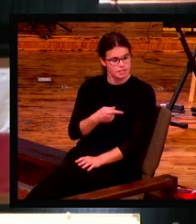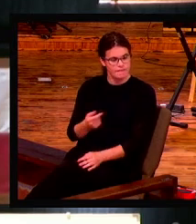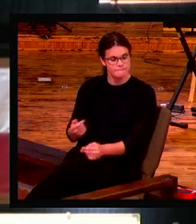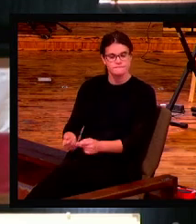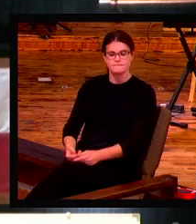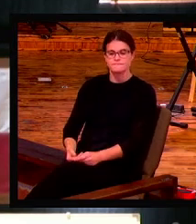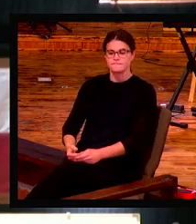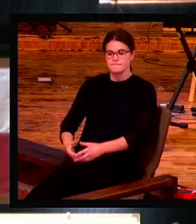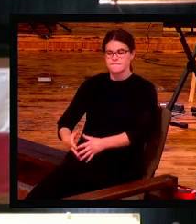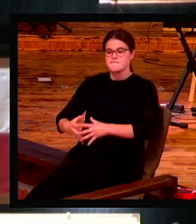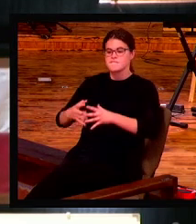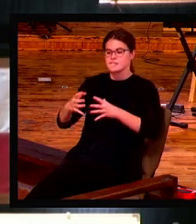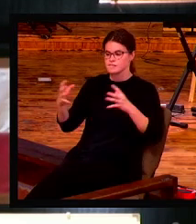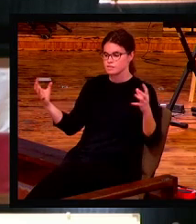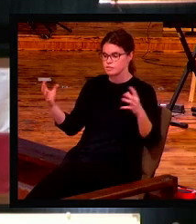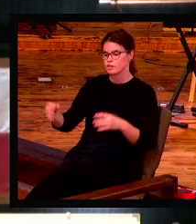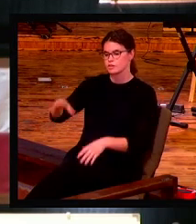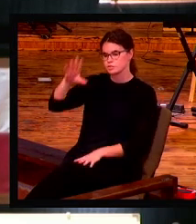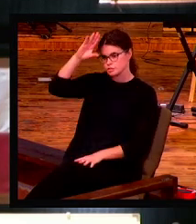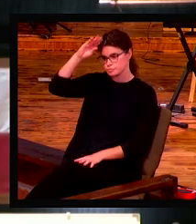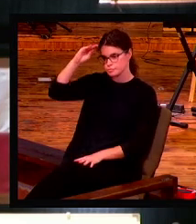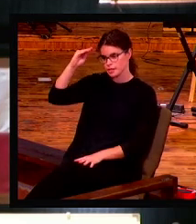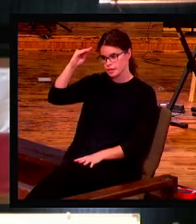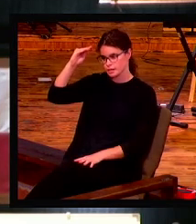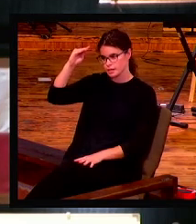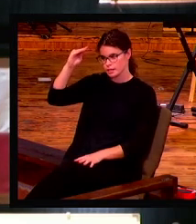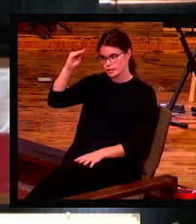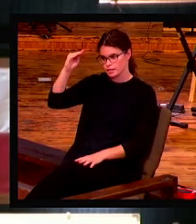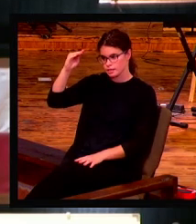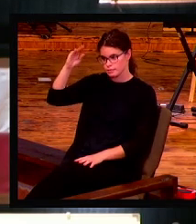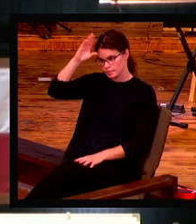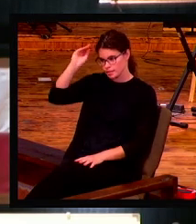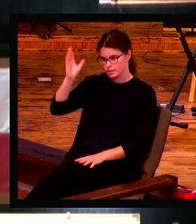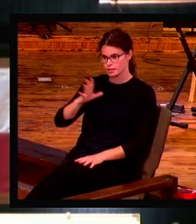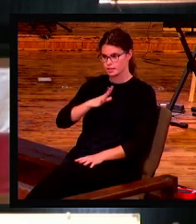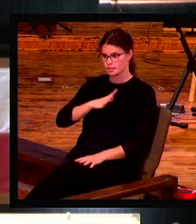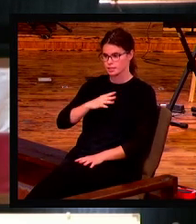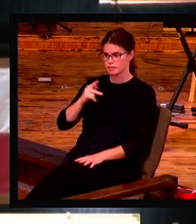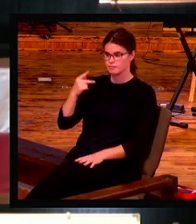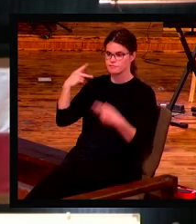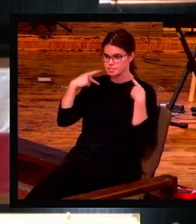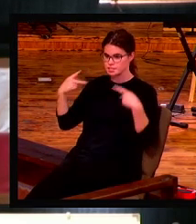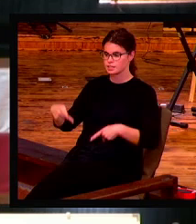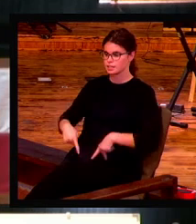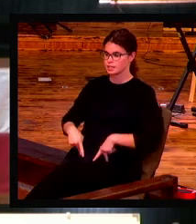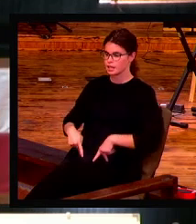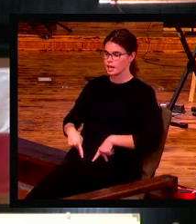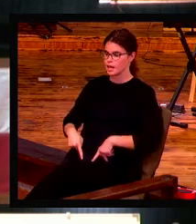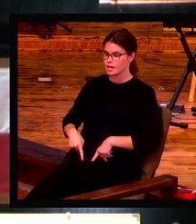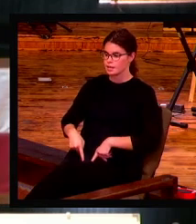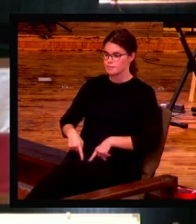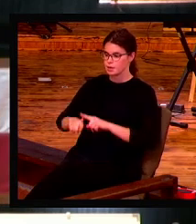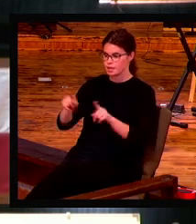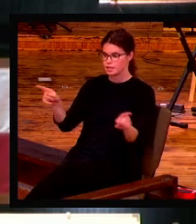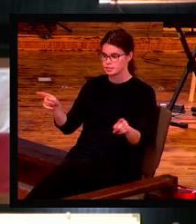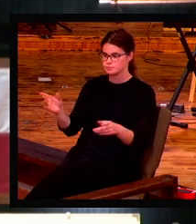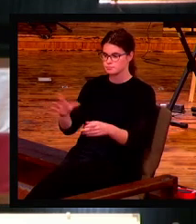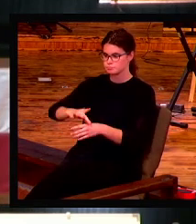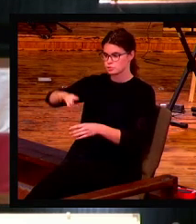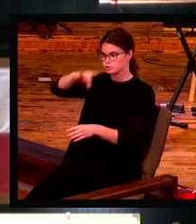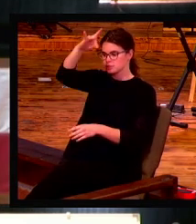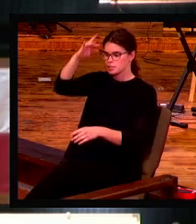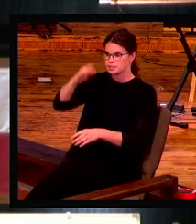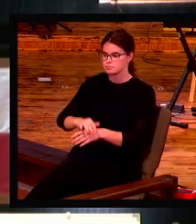he's even bigger in the spirit realm. You all are blessed, and God has given you a gift in the Norton family. Can we